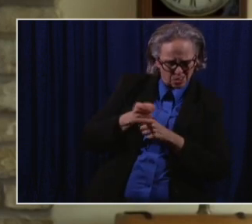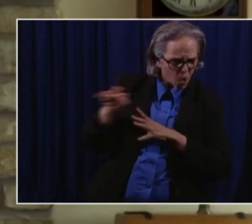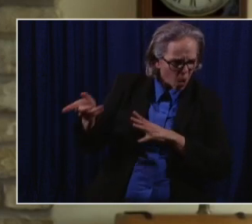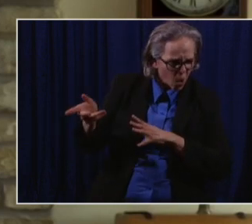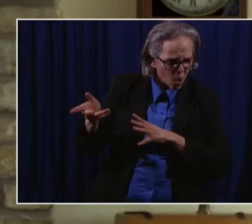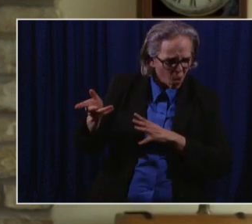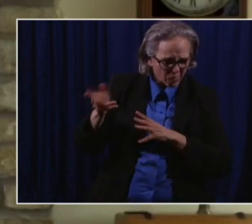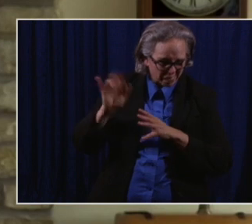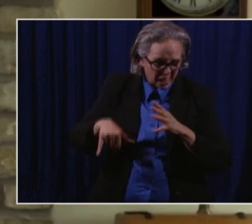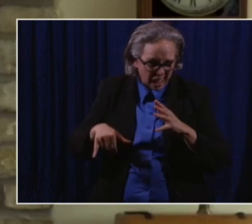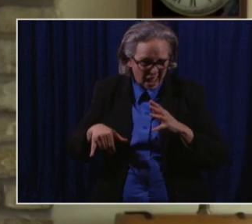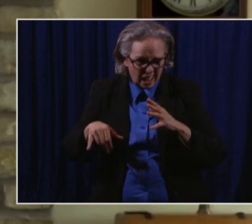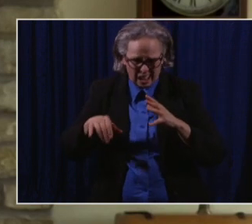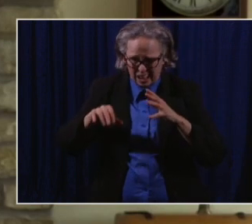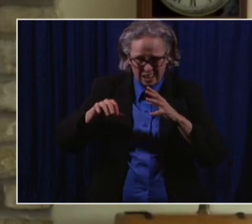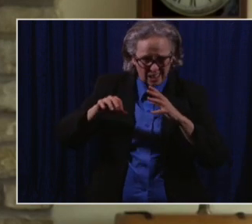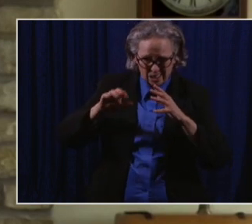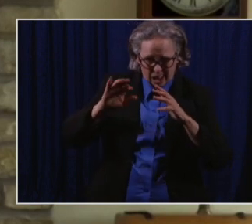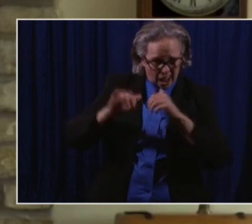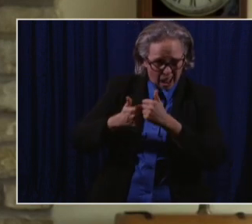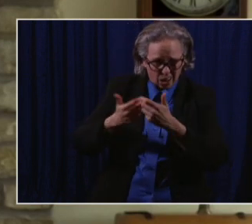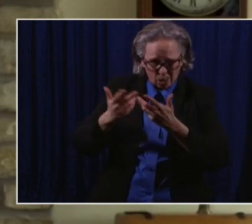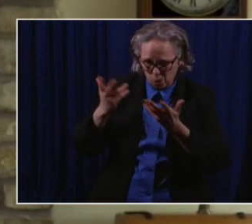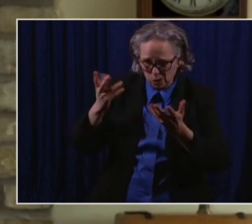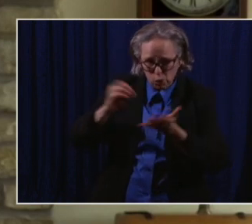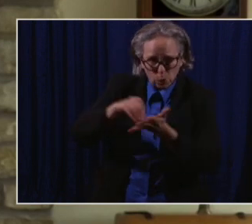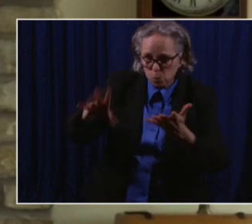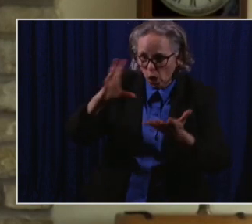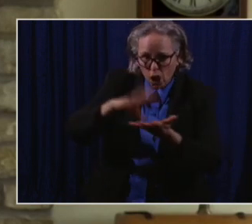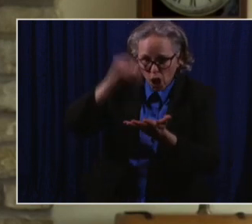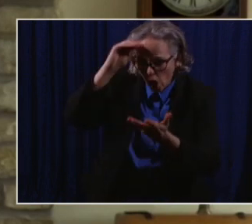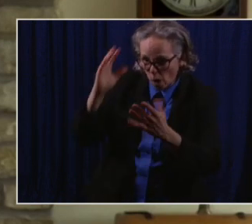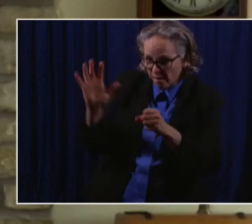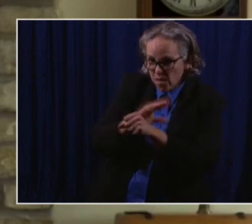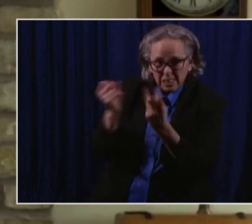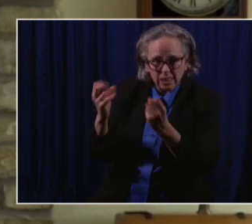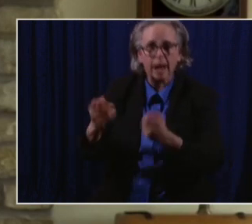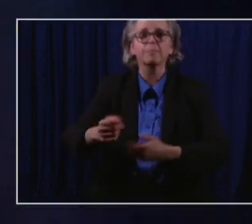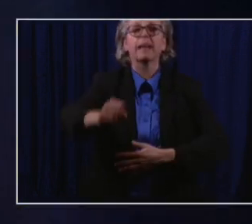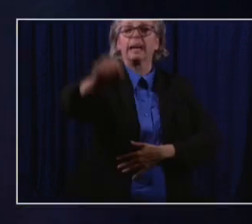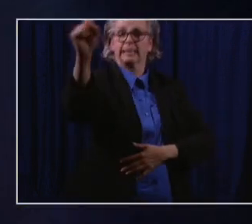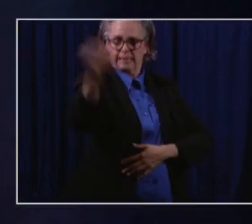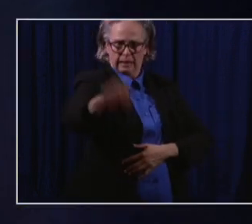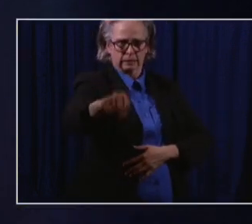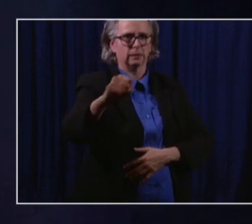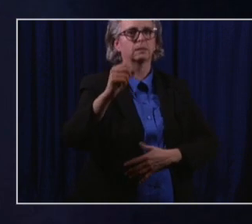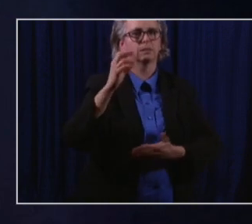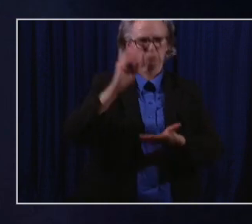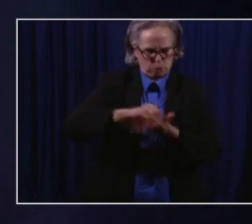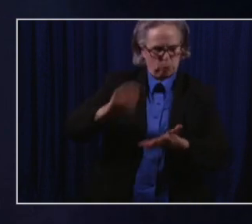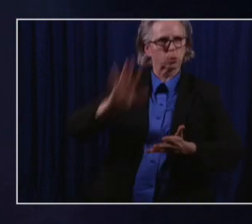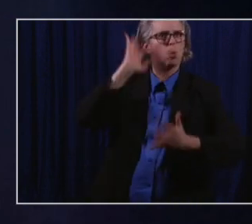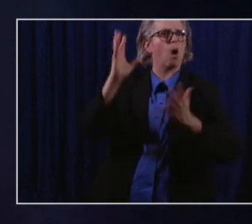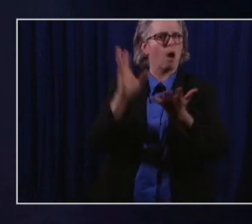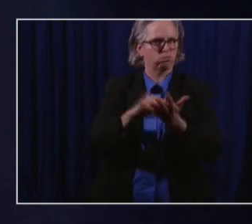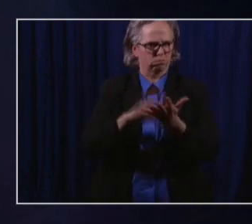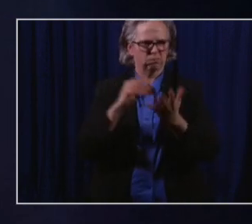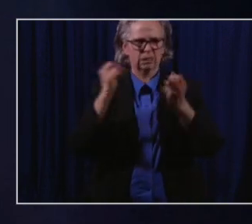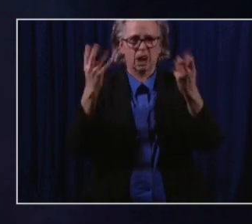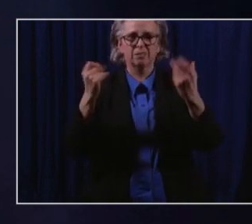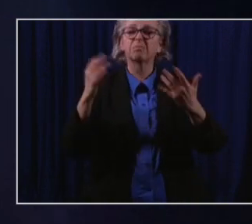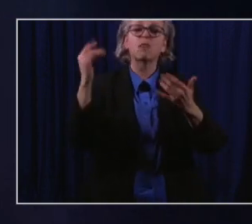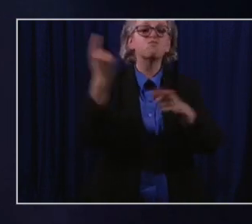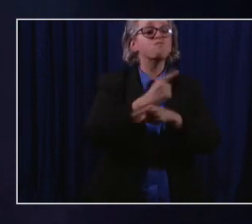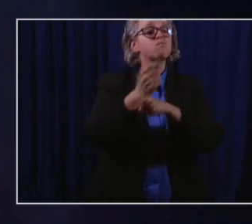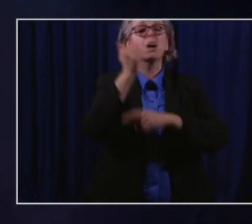they're getting your course generally from you? Yes. So typically every day I will be using sign language without